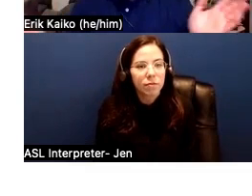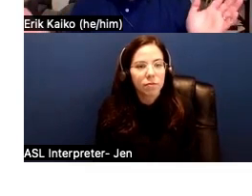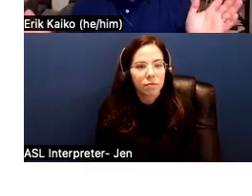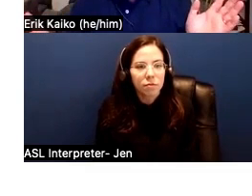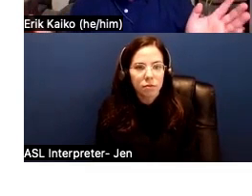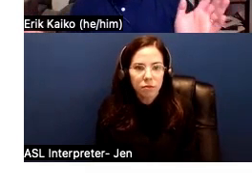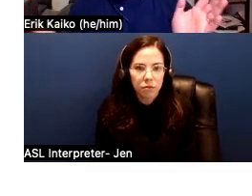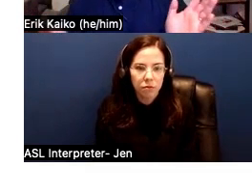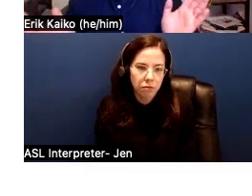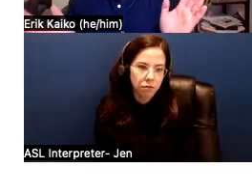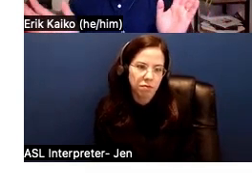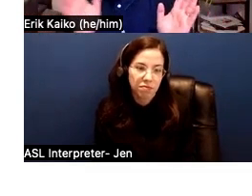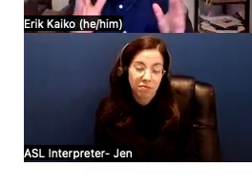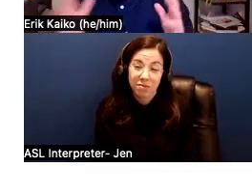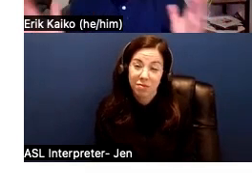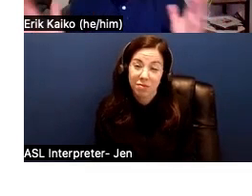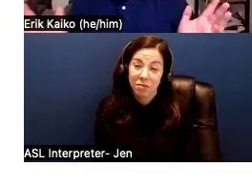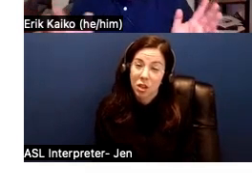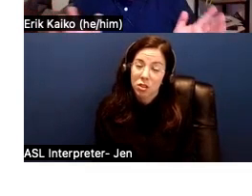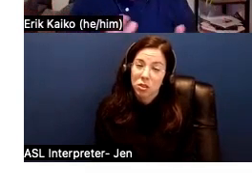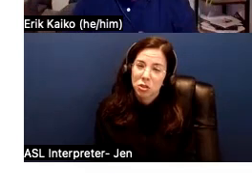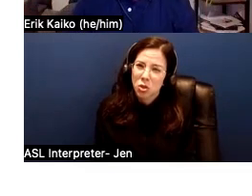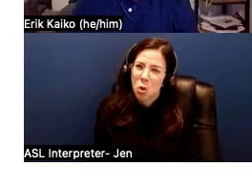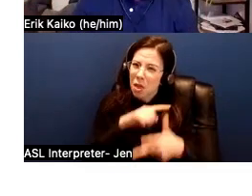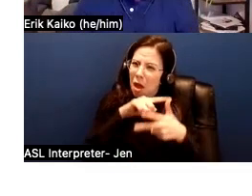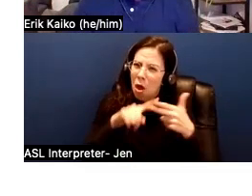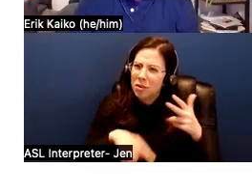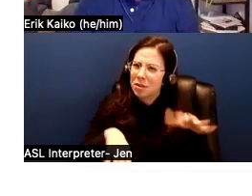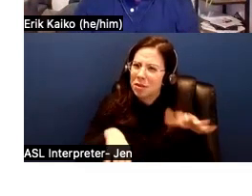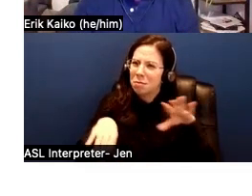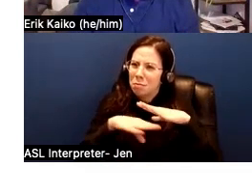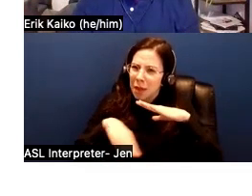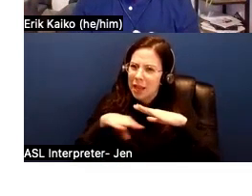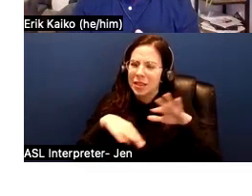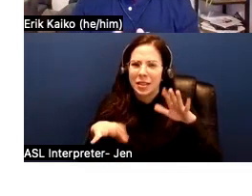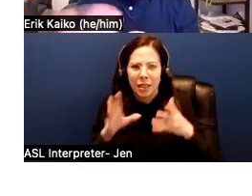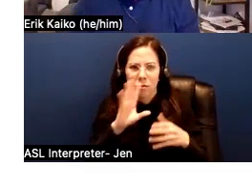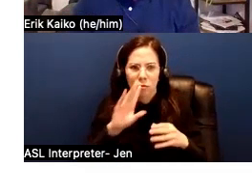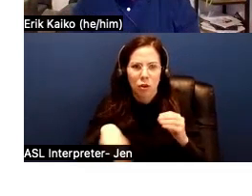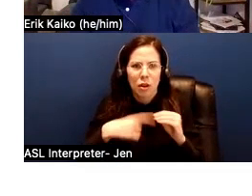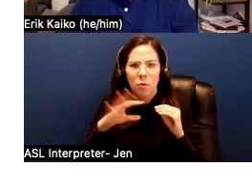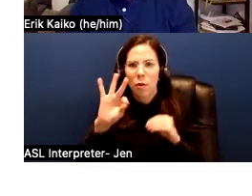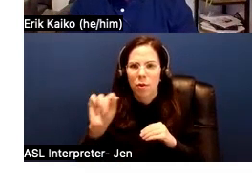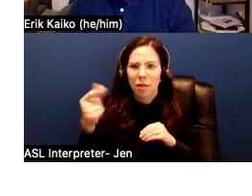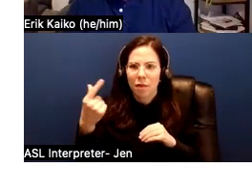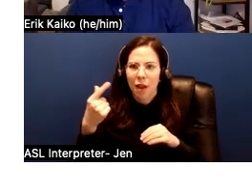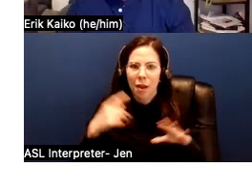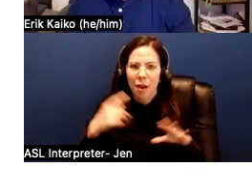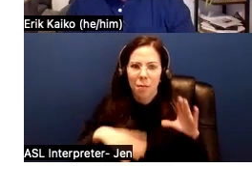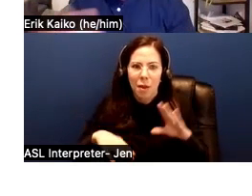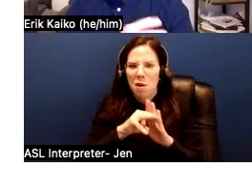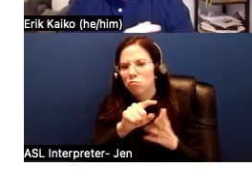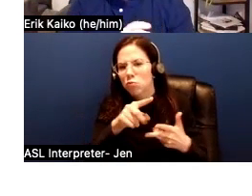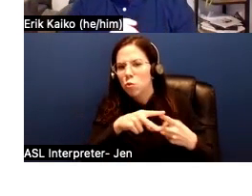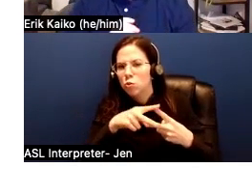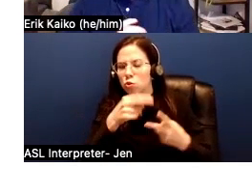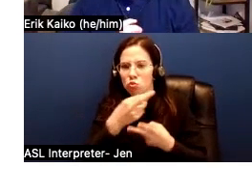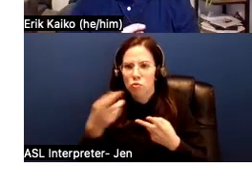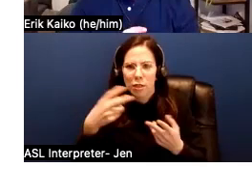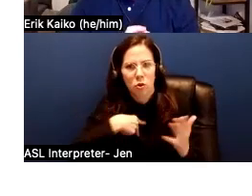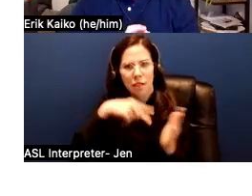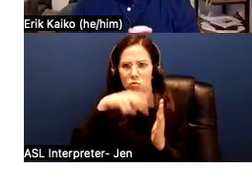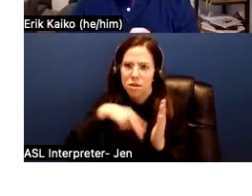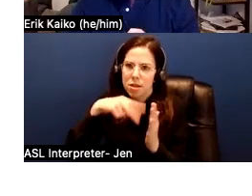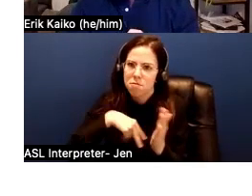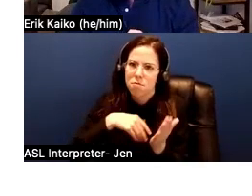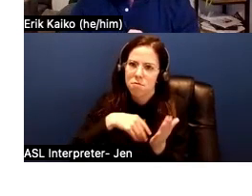That's kind of a very, very basic overview about the fog behavior. Here are two resources that I've been looking at a lot